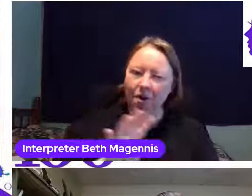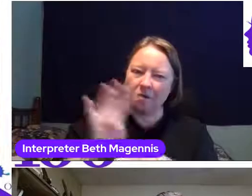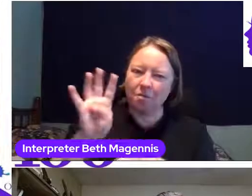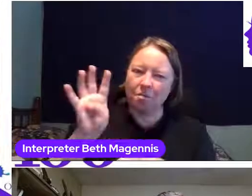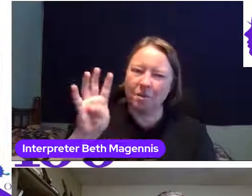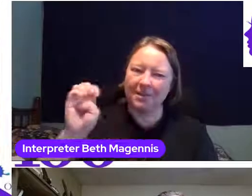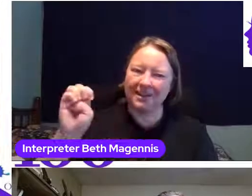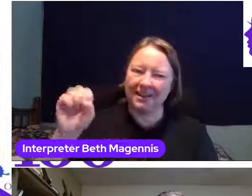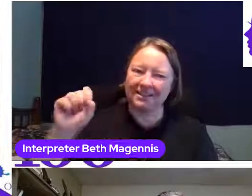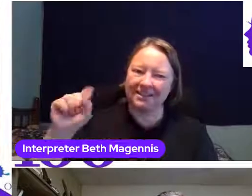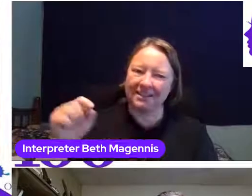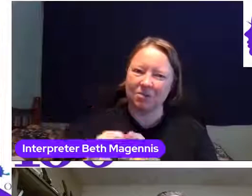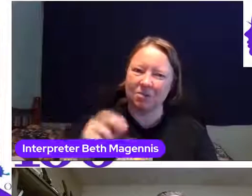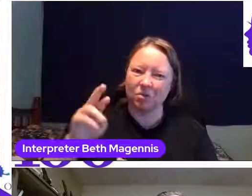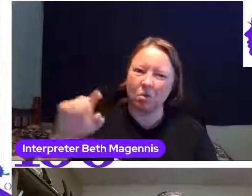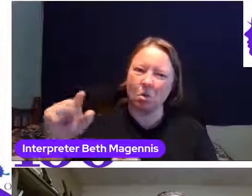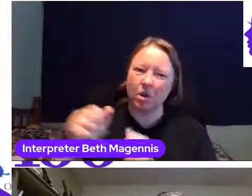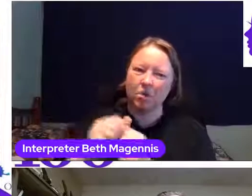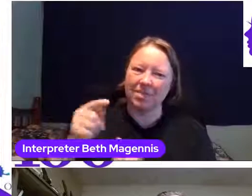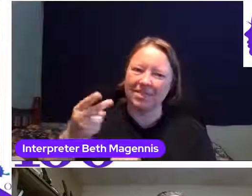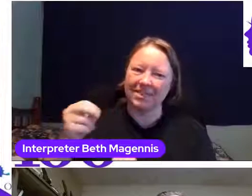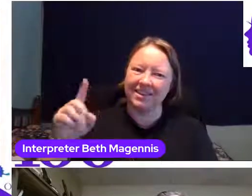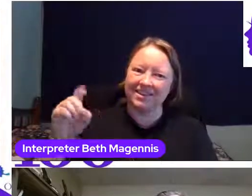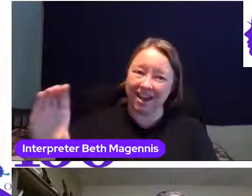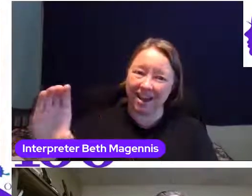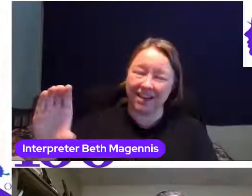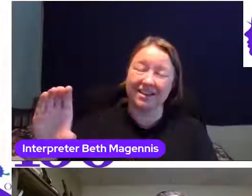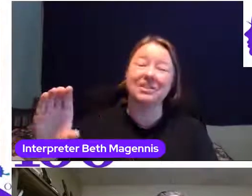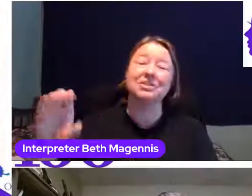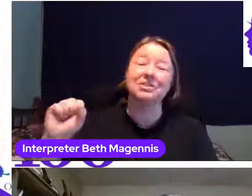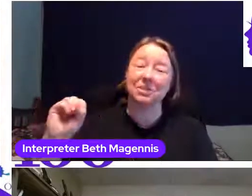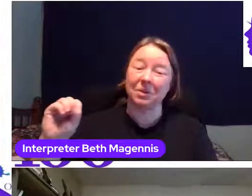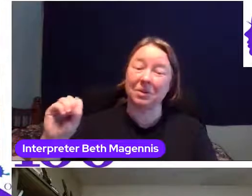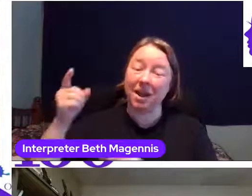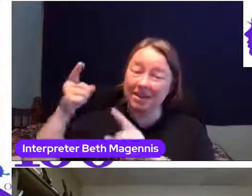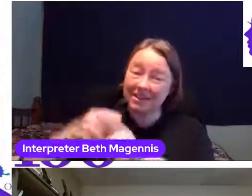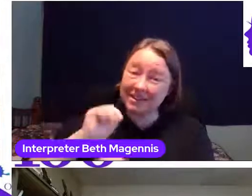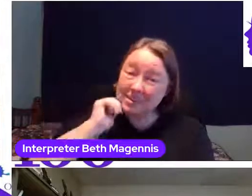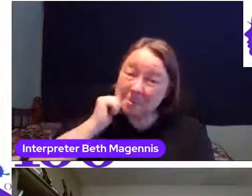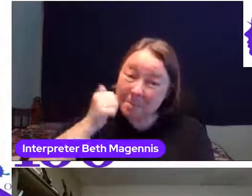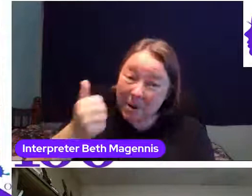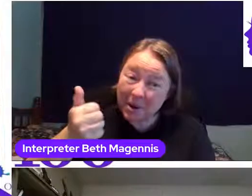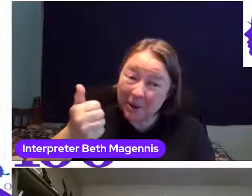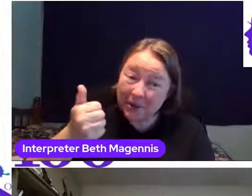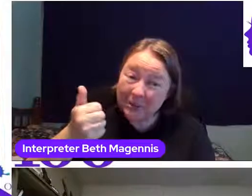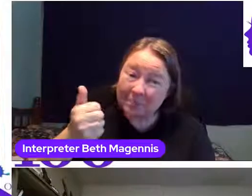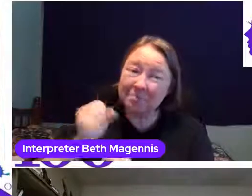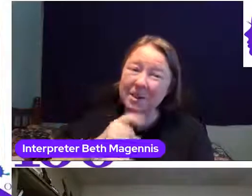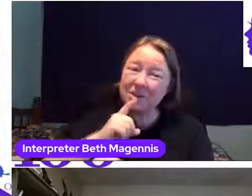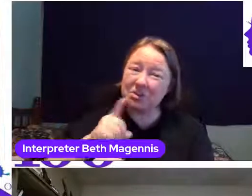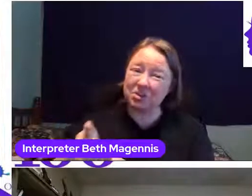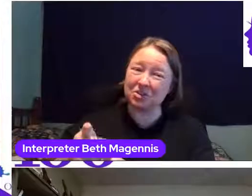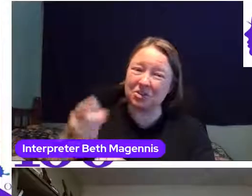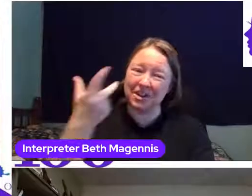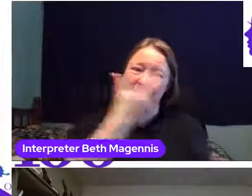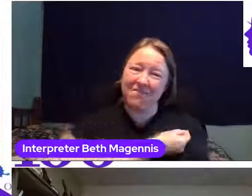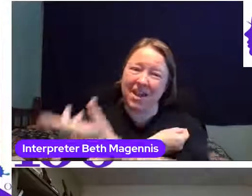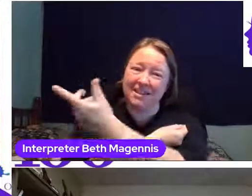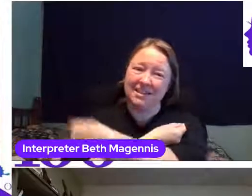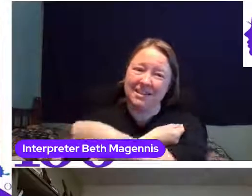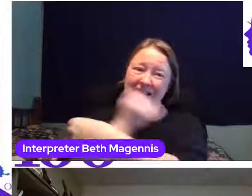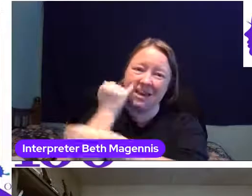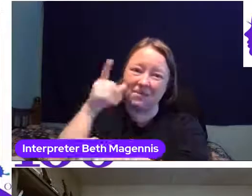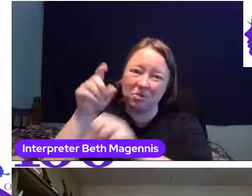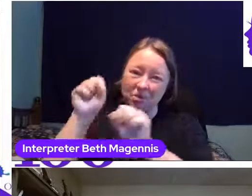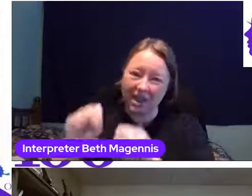Standard Time with Rolling with the Doc. So until tomorrow, make sure that you get vaccinated if you are able